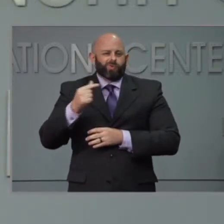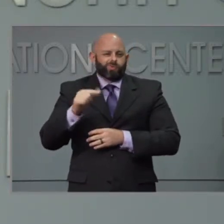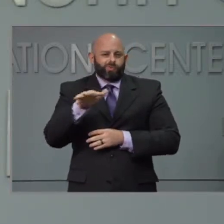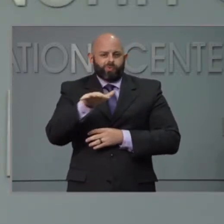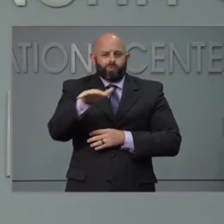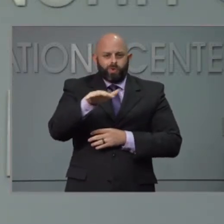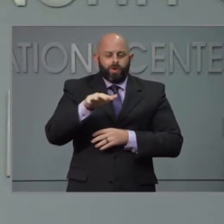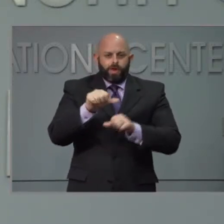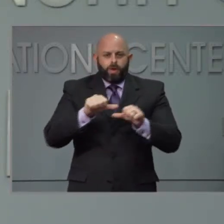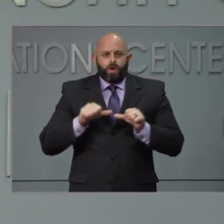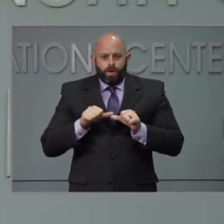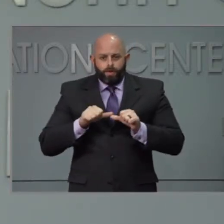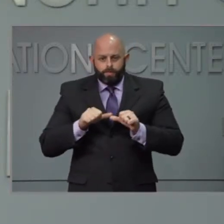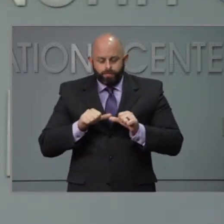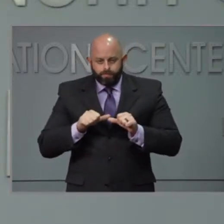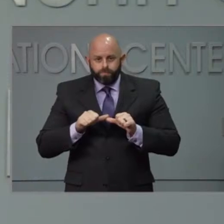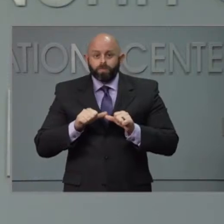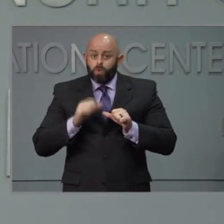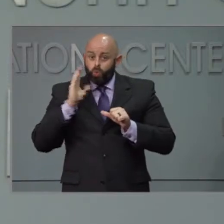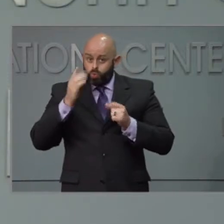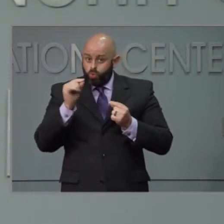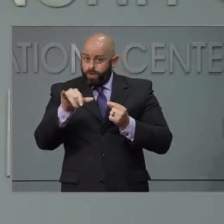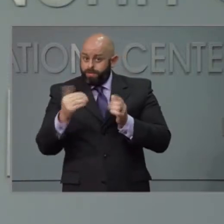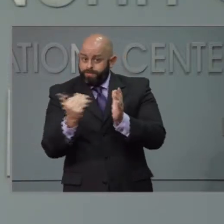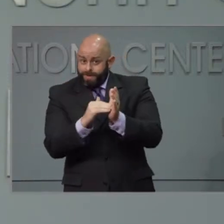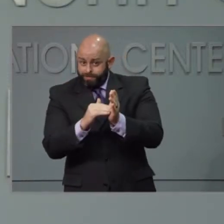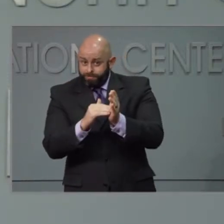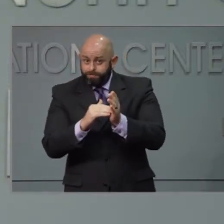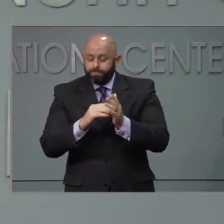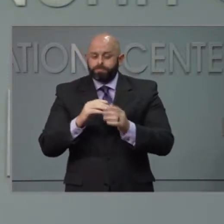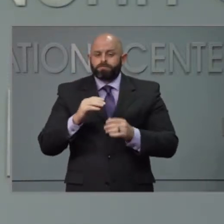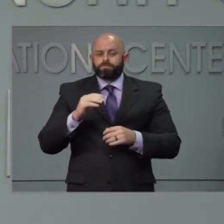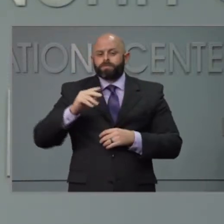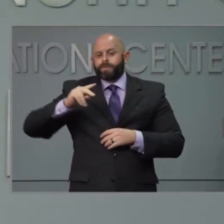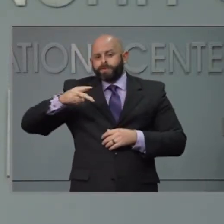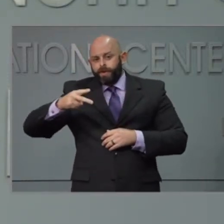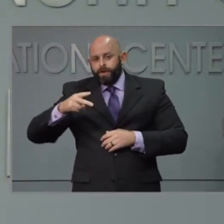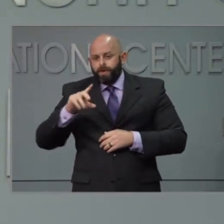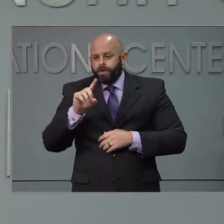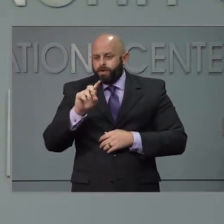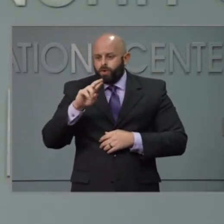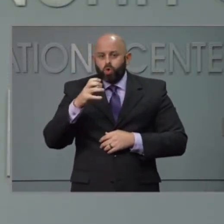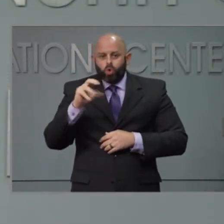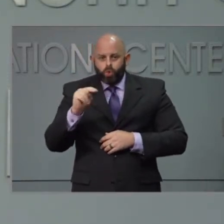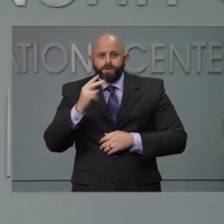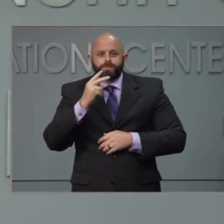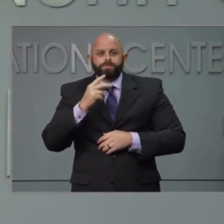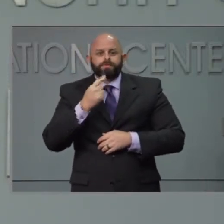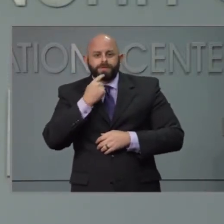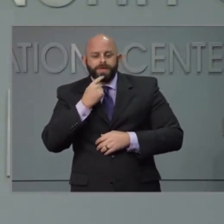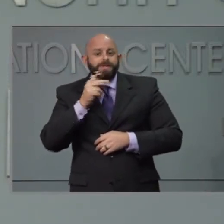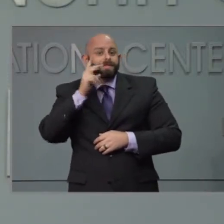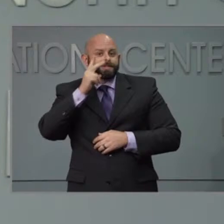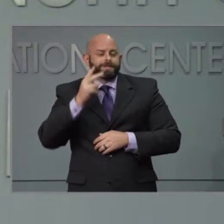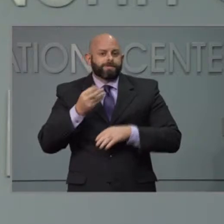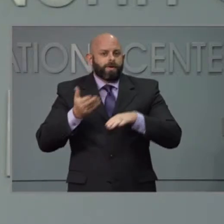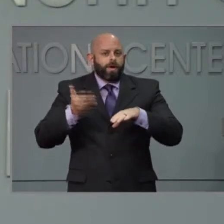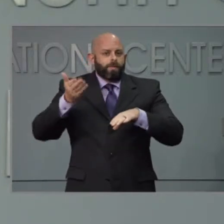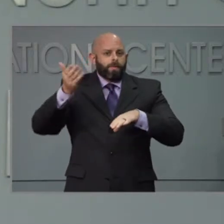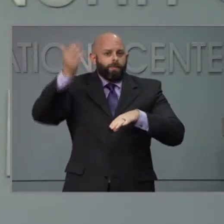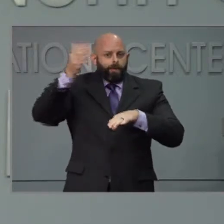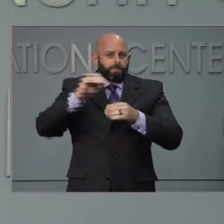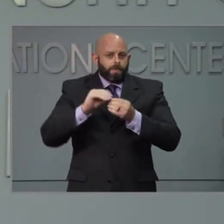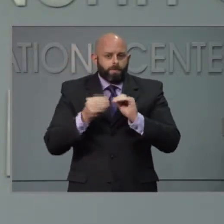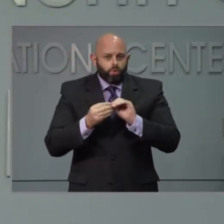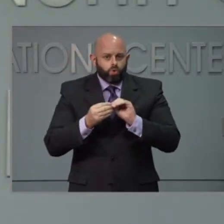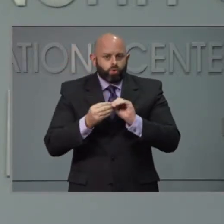beginning? And then for Dr. Cohen, you talked about a lot of the data, what you guys are seeing in certain settings, but we're curious really